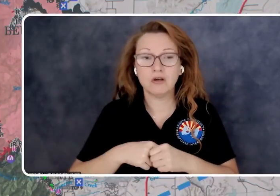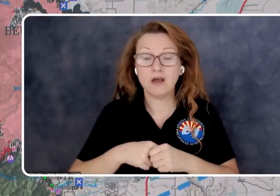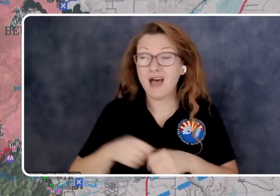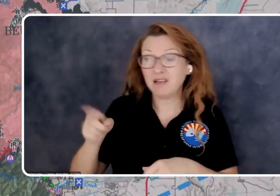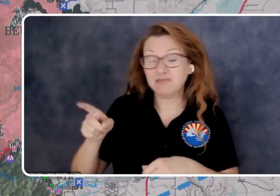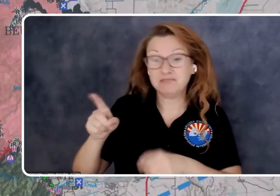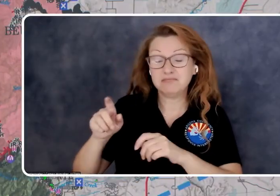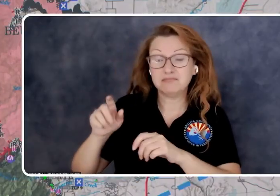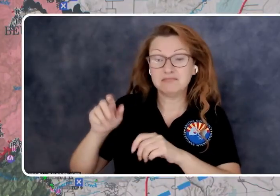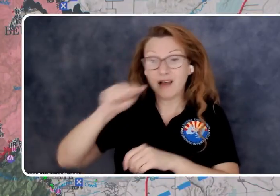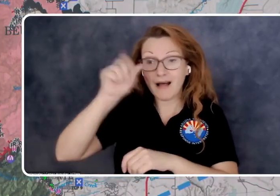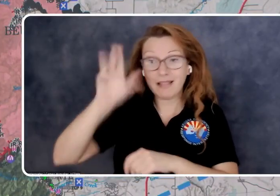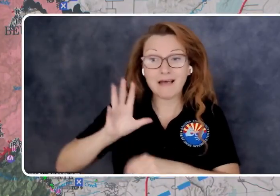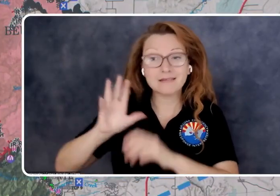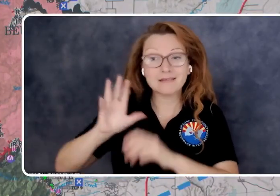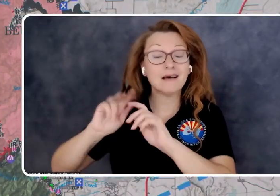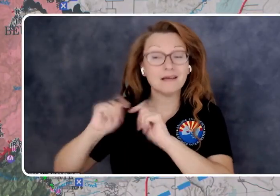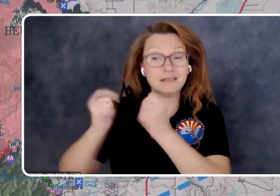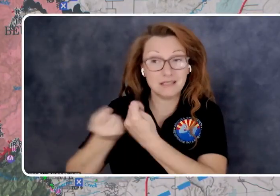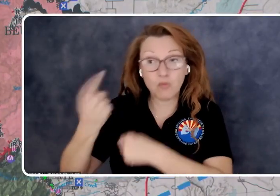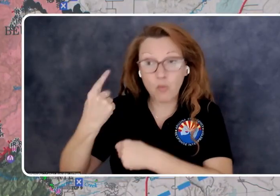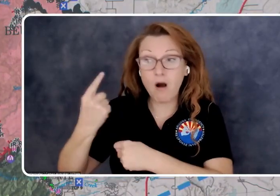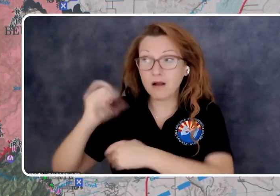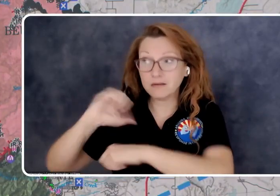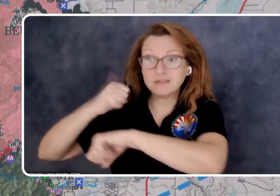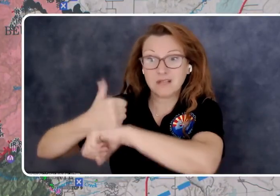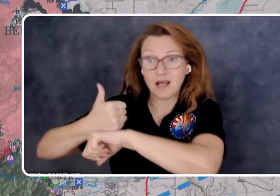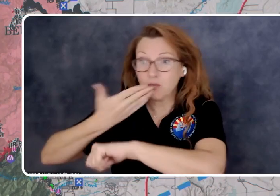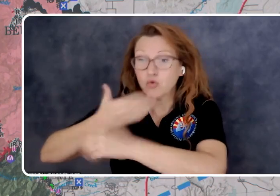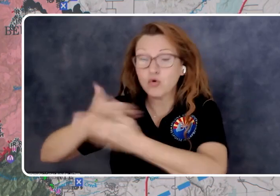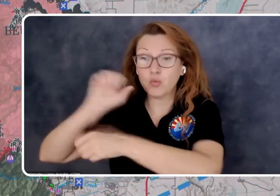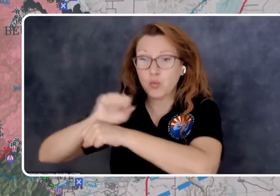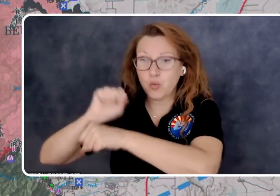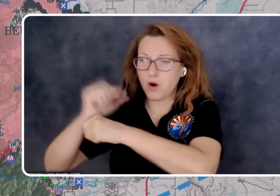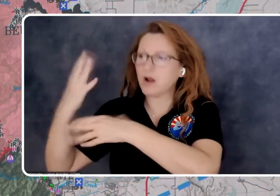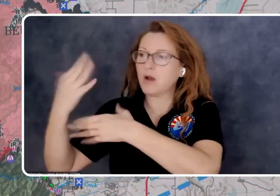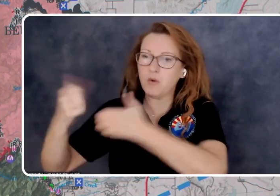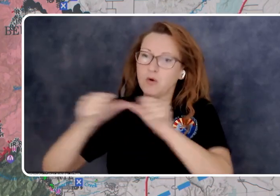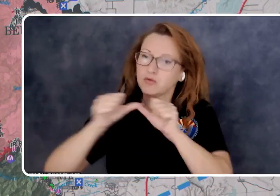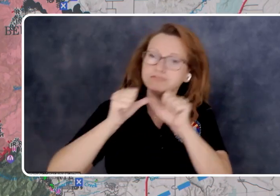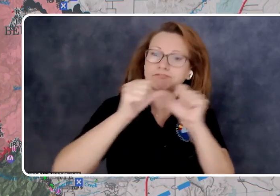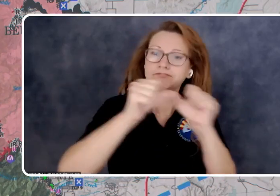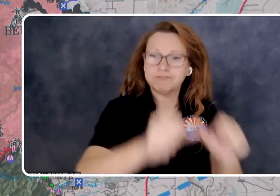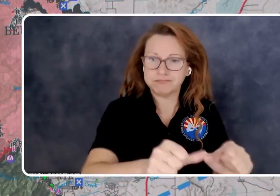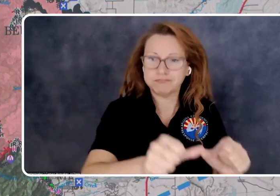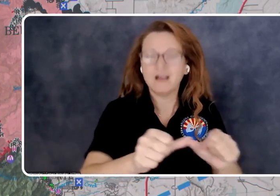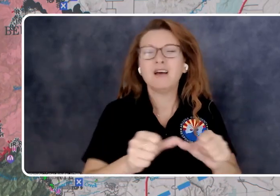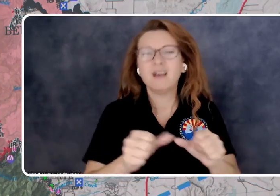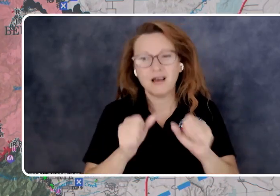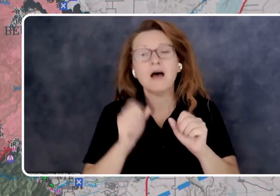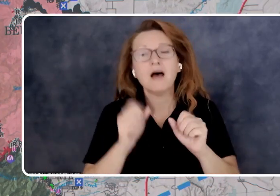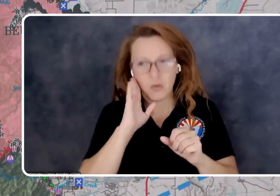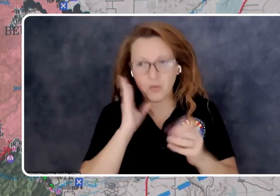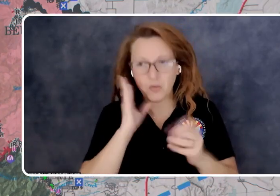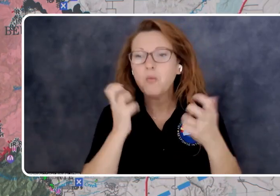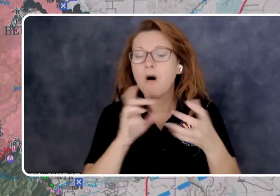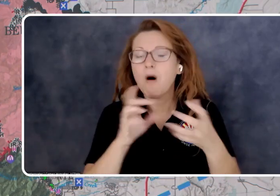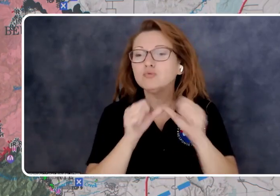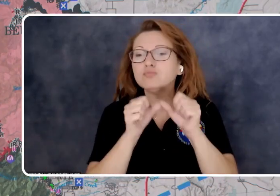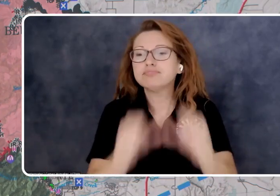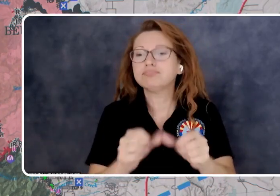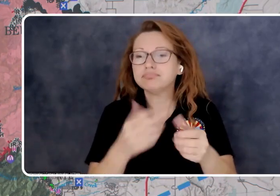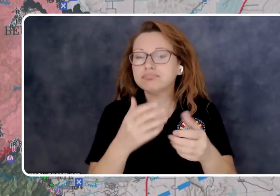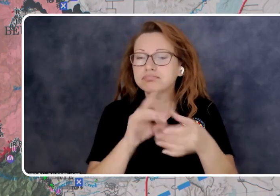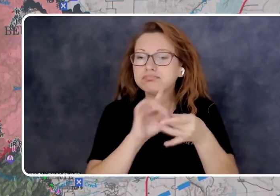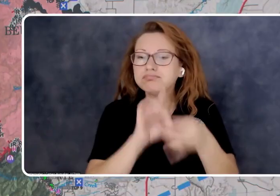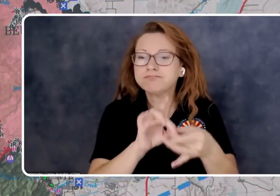that Alaska Team 1 did, and making sure that those relationships with our local community are as good as they possibly can be. We're here for